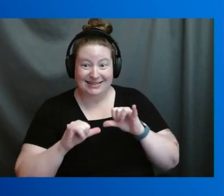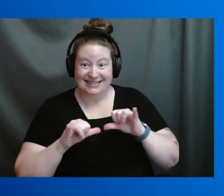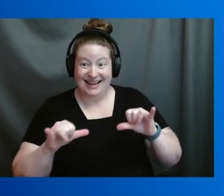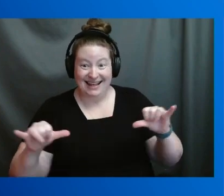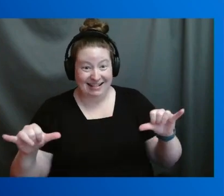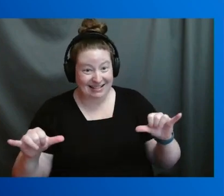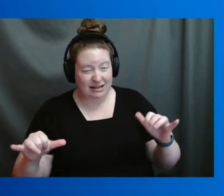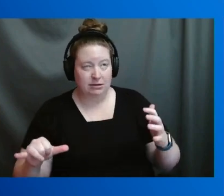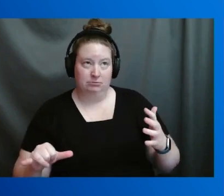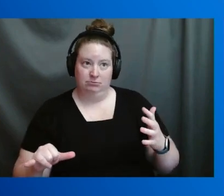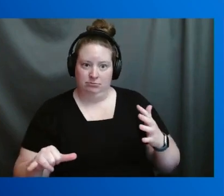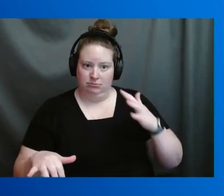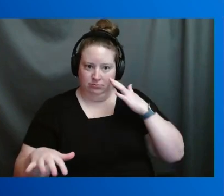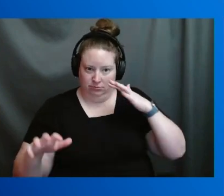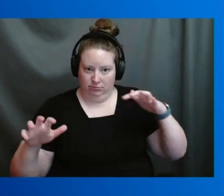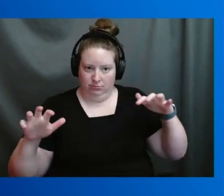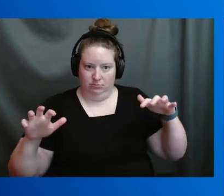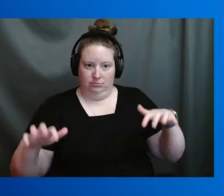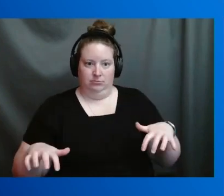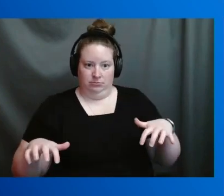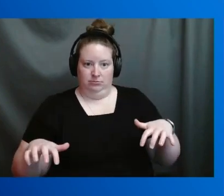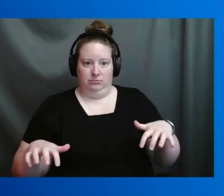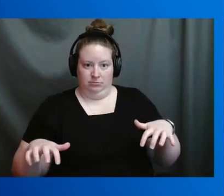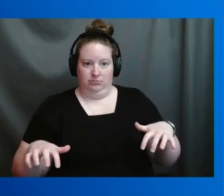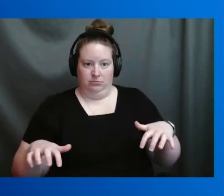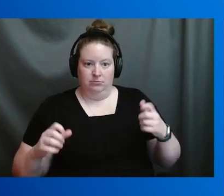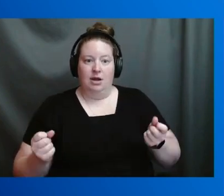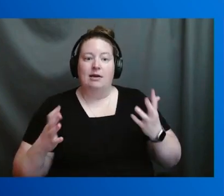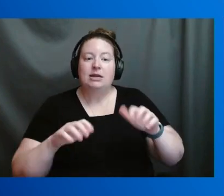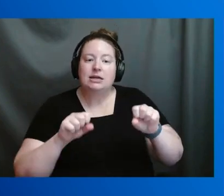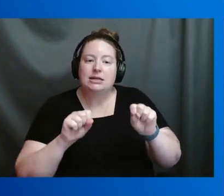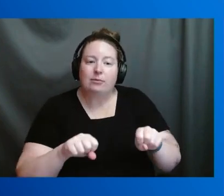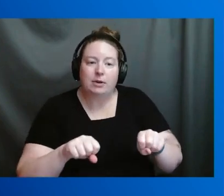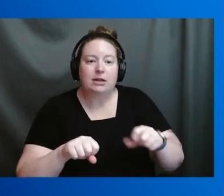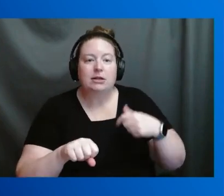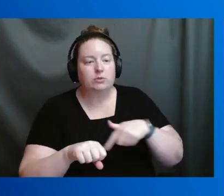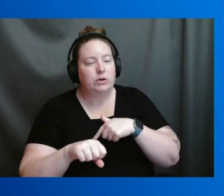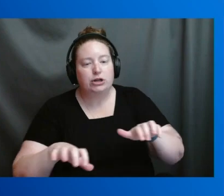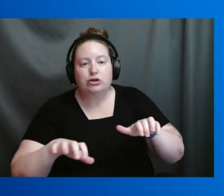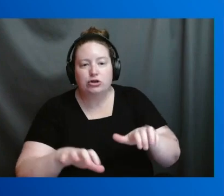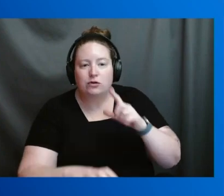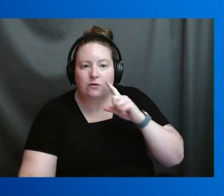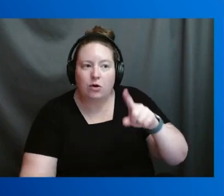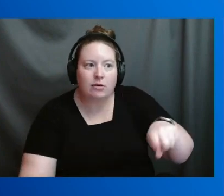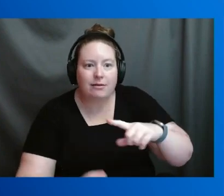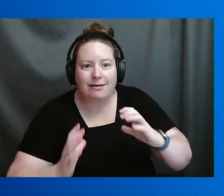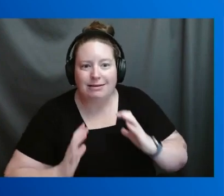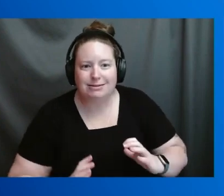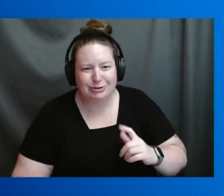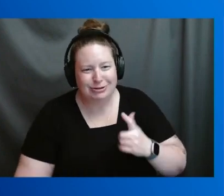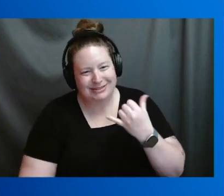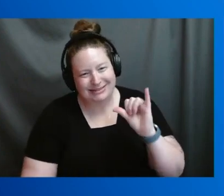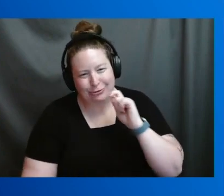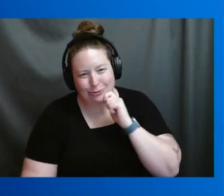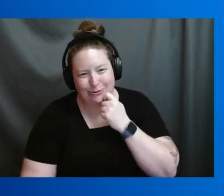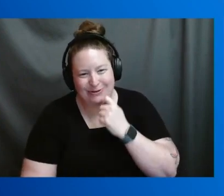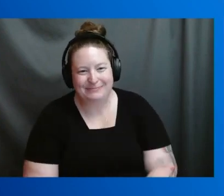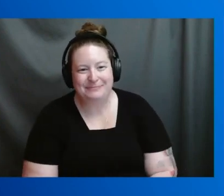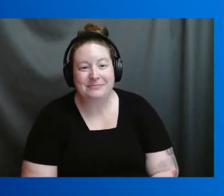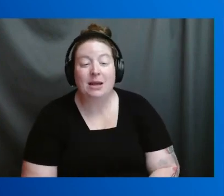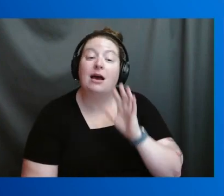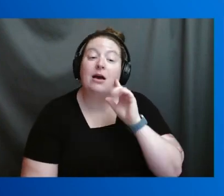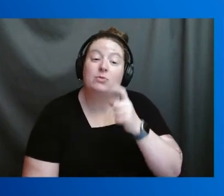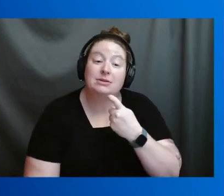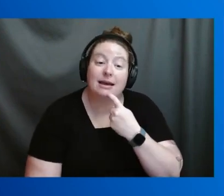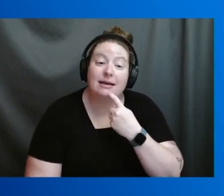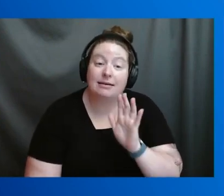still mind-boggling, and the kind of capabilities that we're able to ship on their behalf is remaining really cool. I will actually say what's